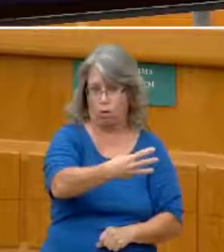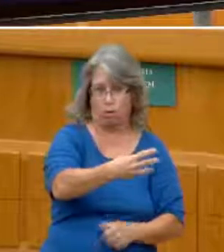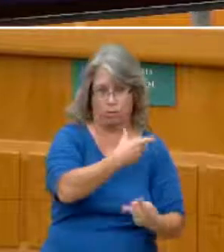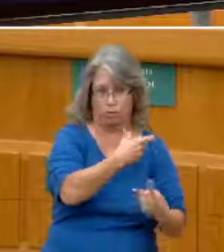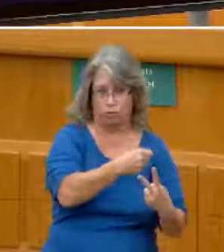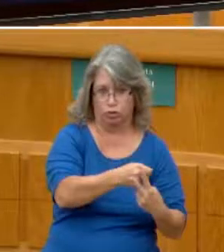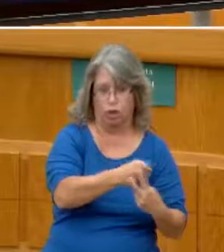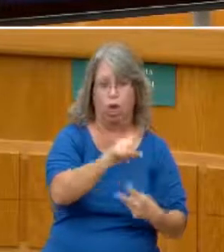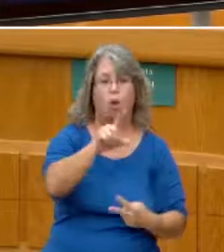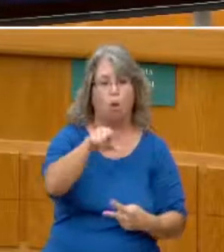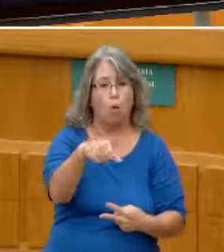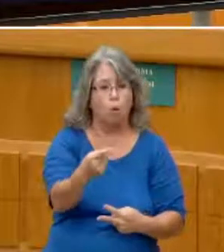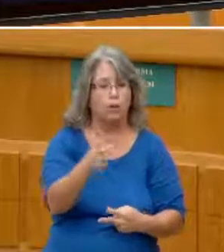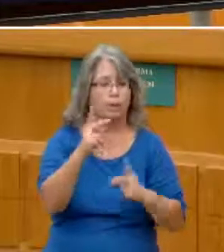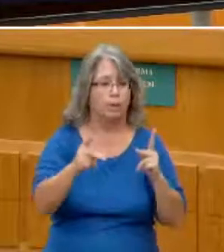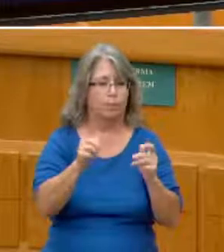immunocompromised.